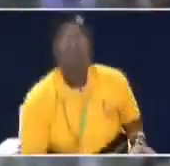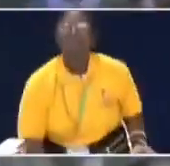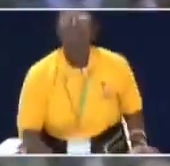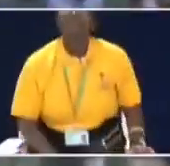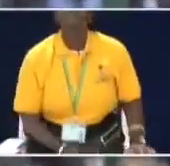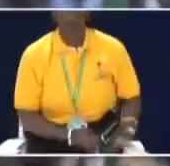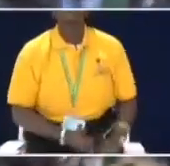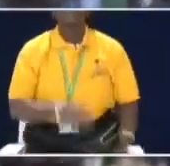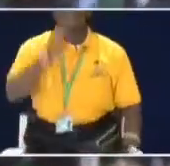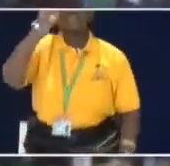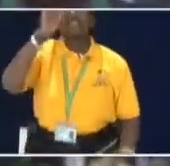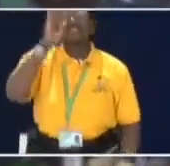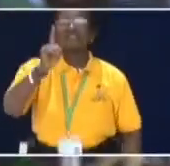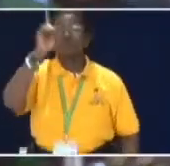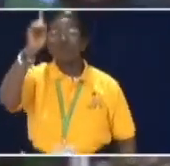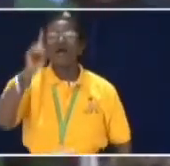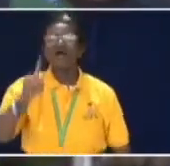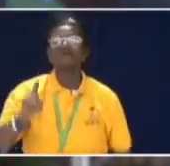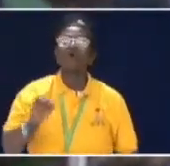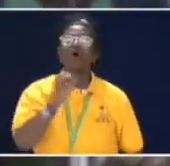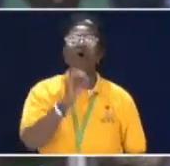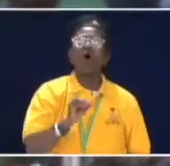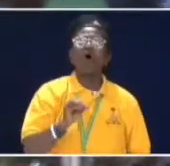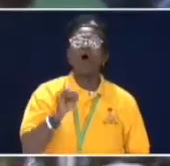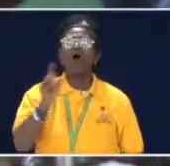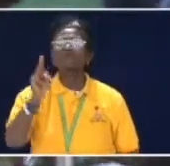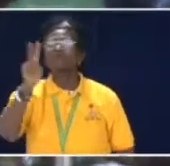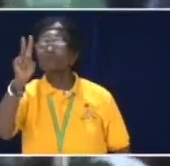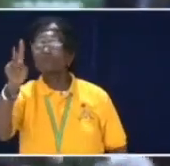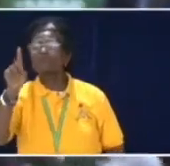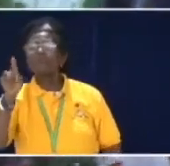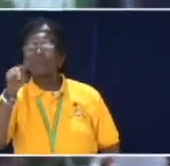I shake hands with one or two people and